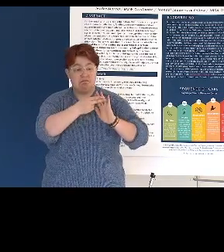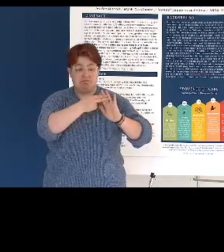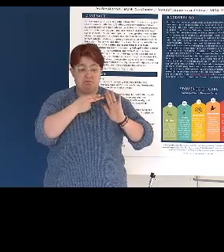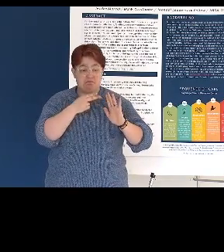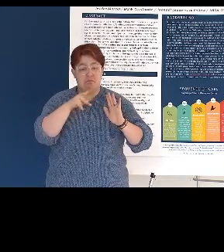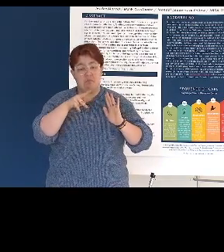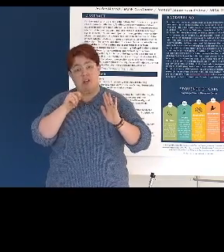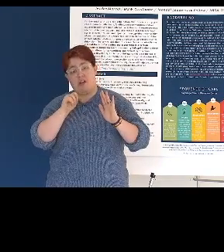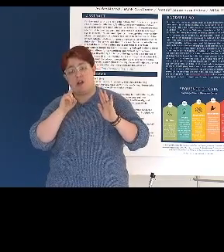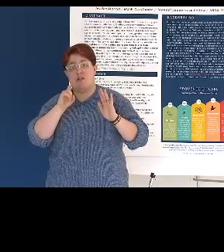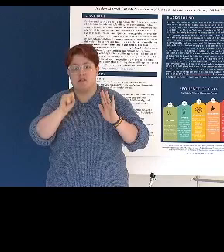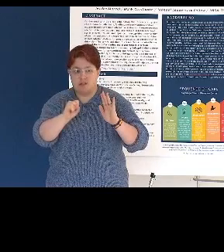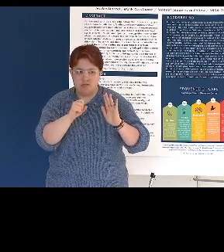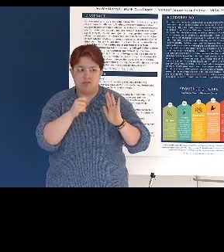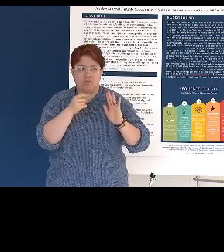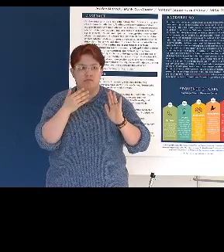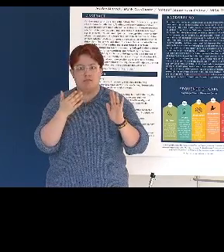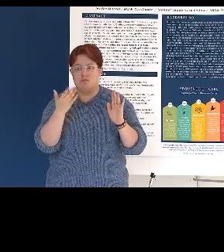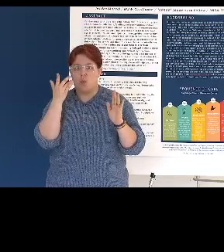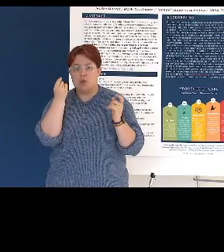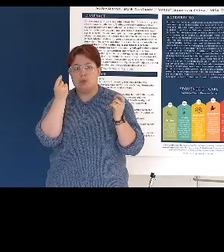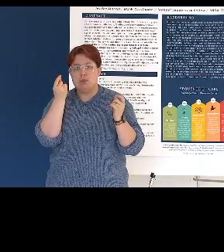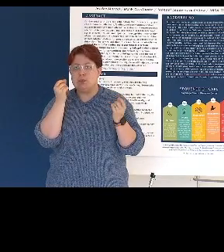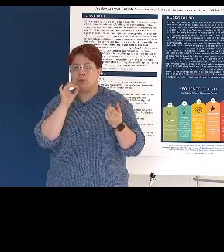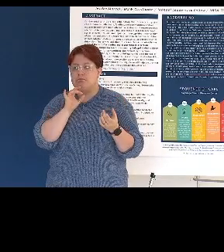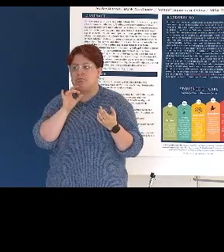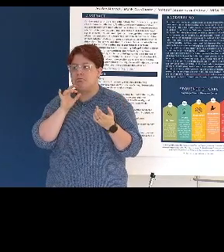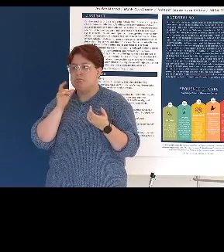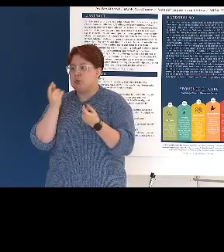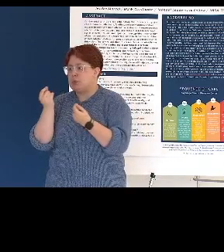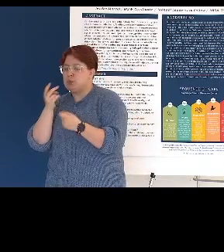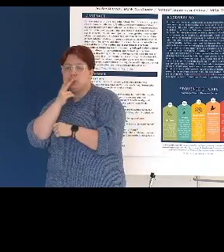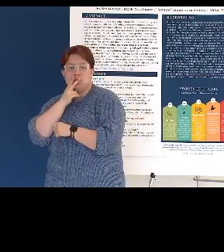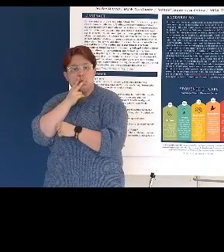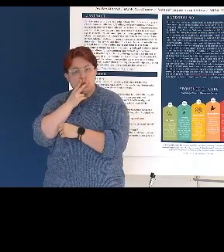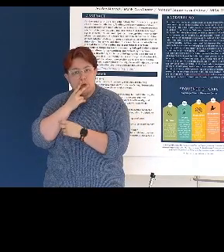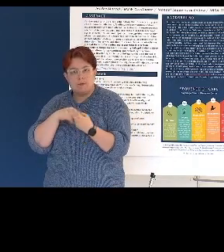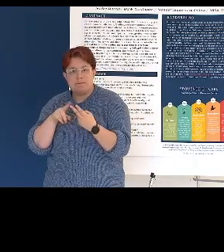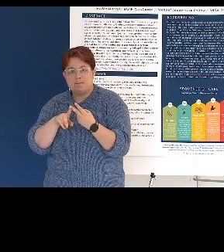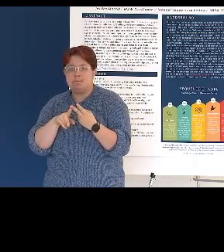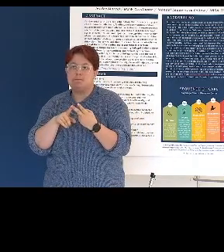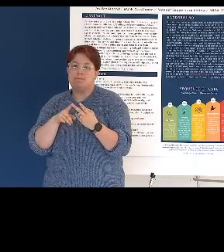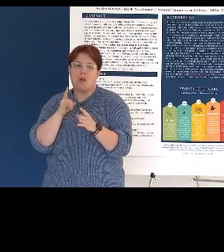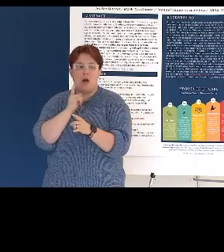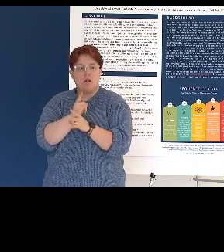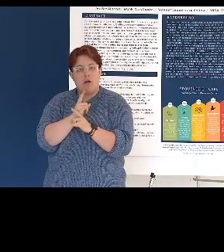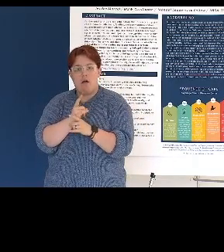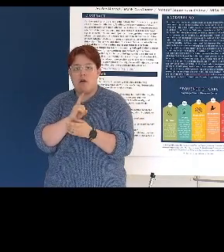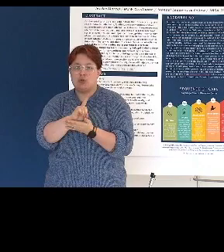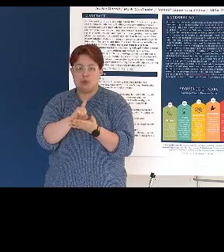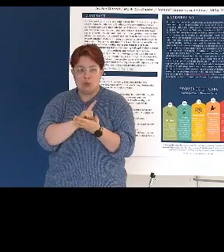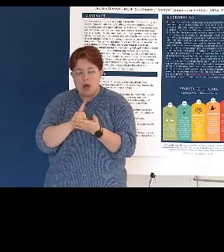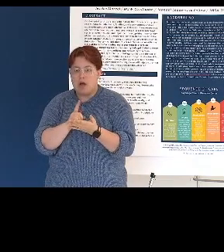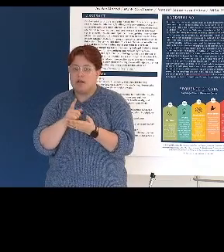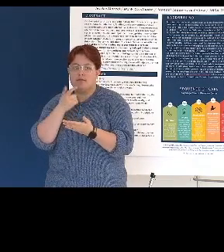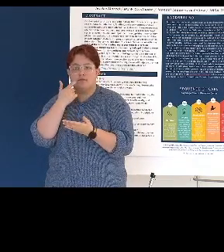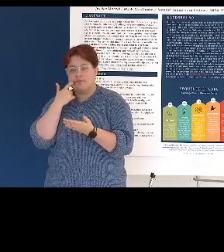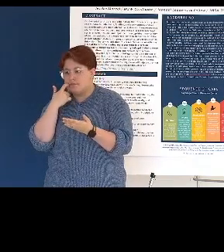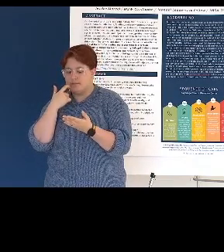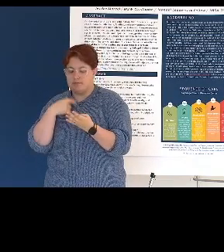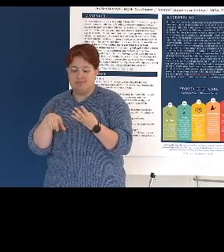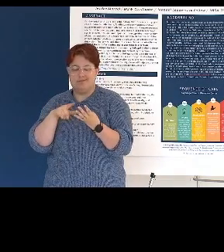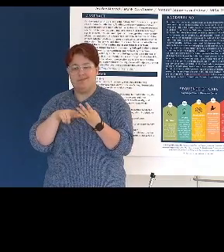more likely to engage in health risk behaviors, including regular smoking, alcohol and drug abuse, and harmful levels of